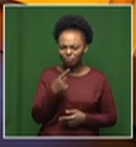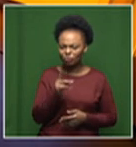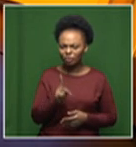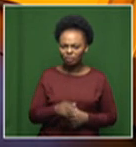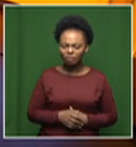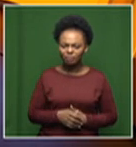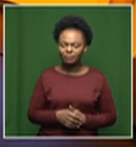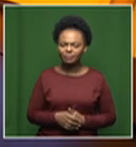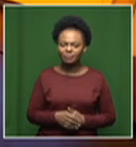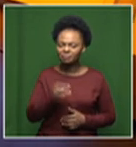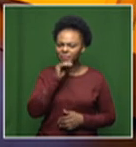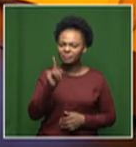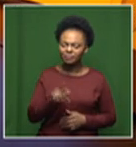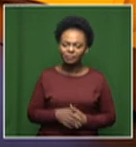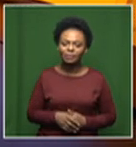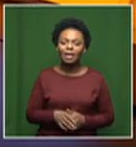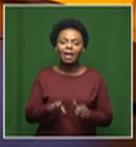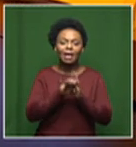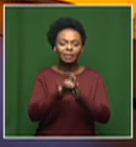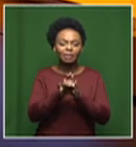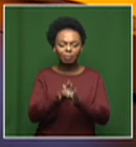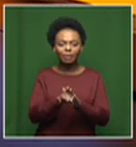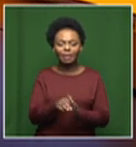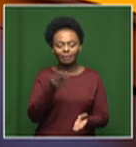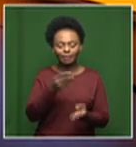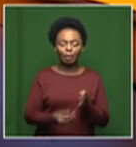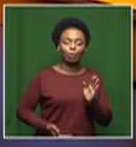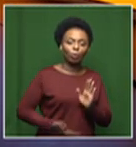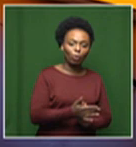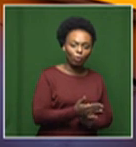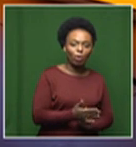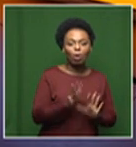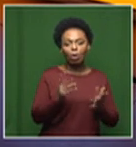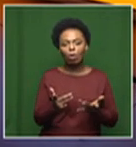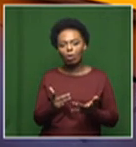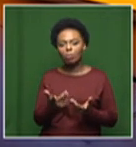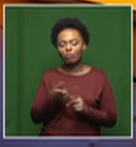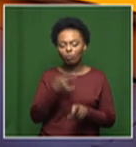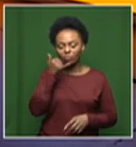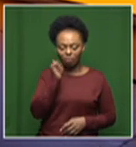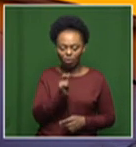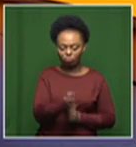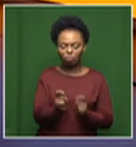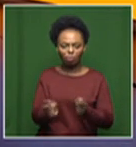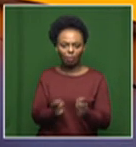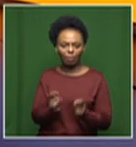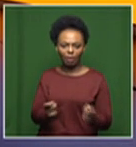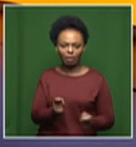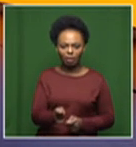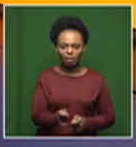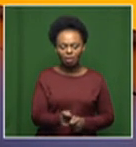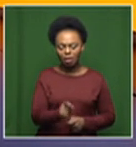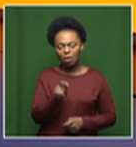as an example, so another type of tap and go functionality or payment method that's come into play is with the mobile